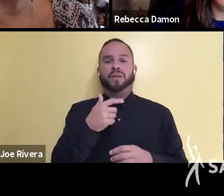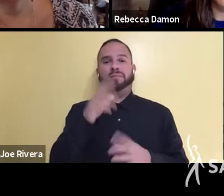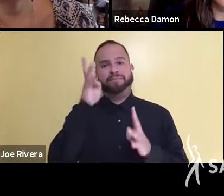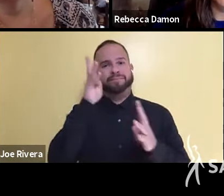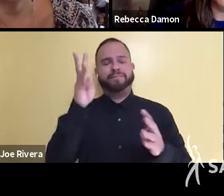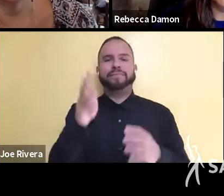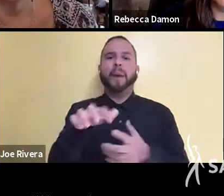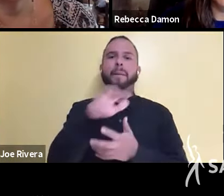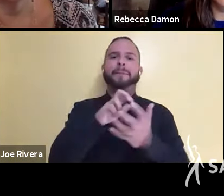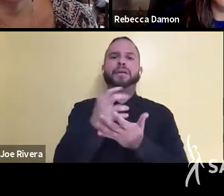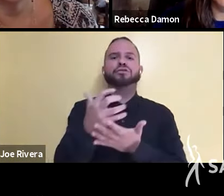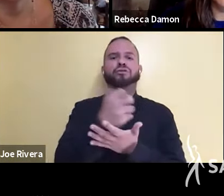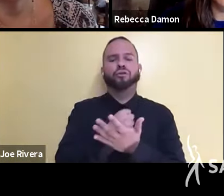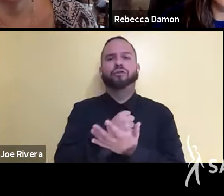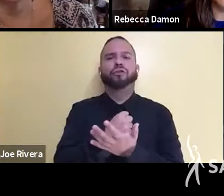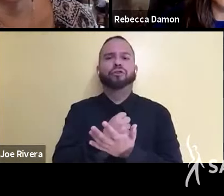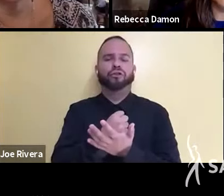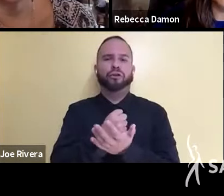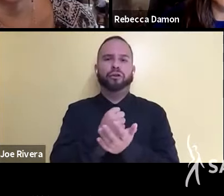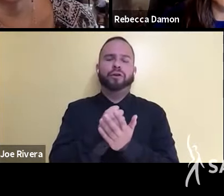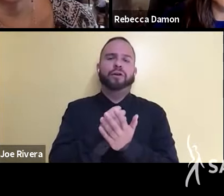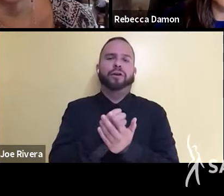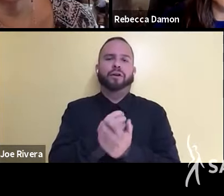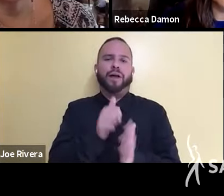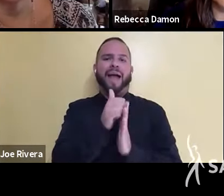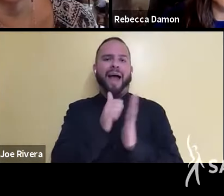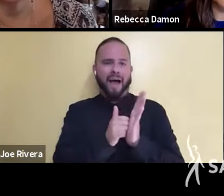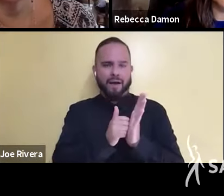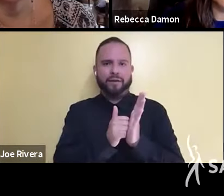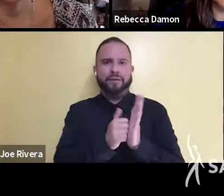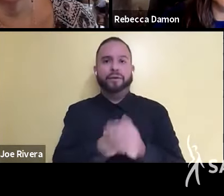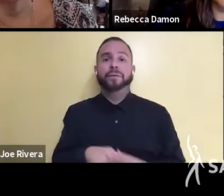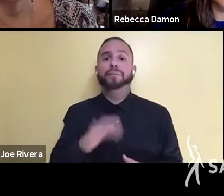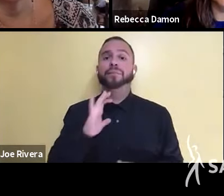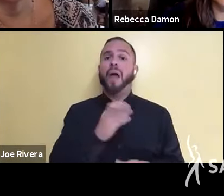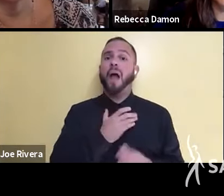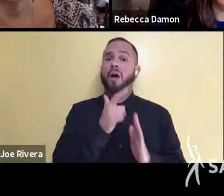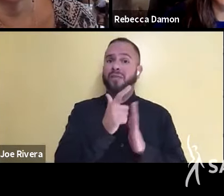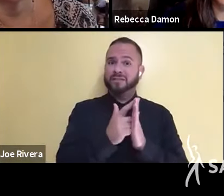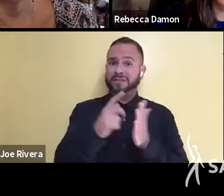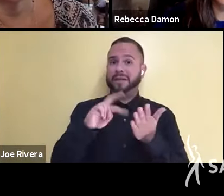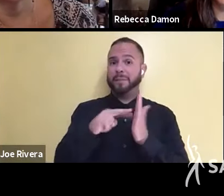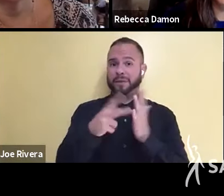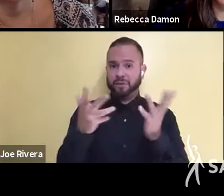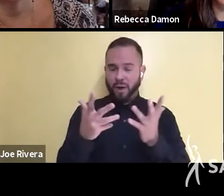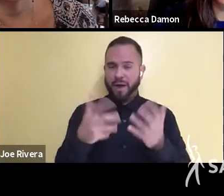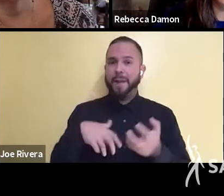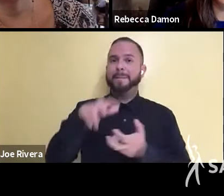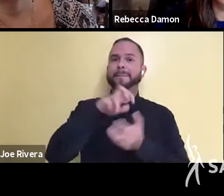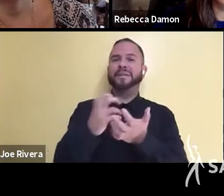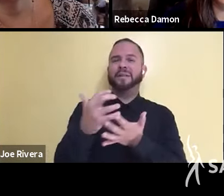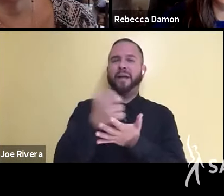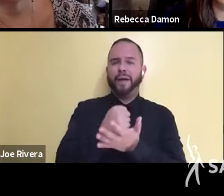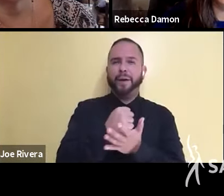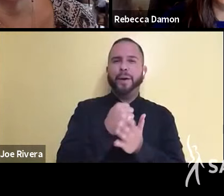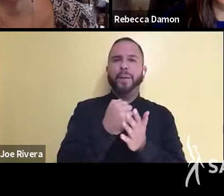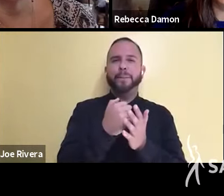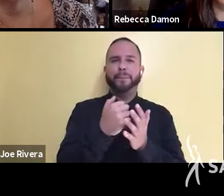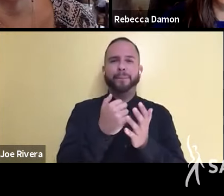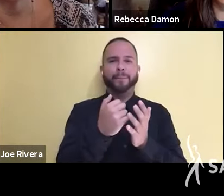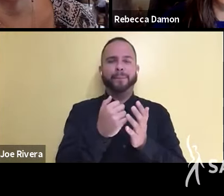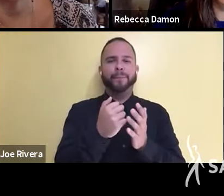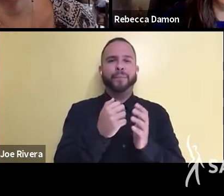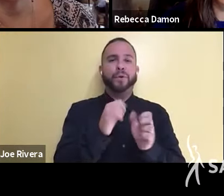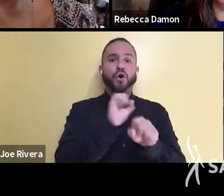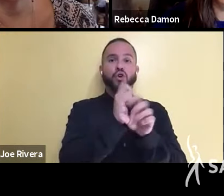to fix this problem. Our legislation would ensure that mixed income earners are able to access the same relief